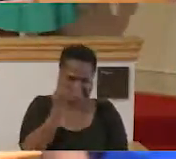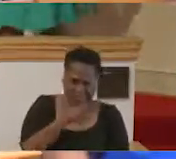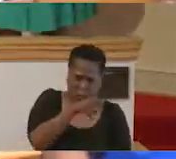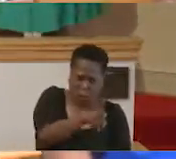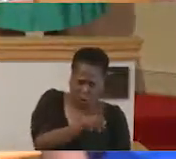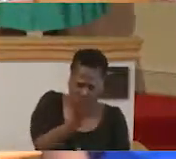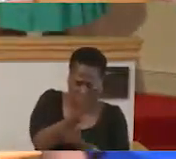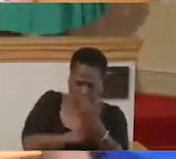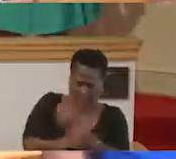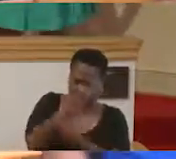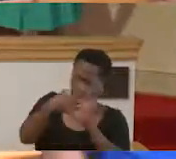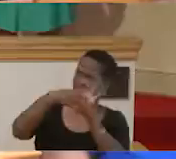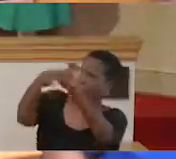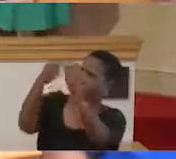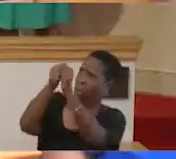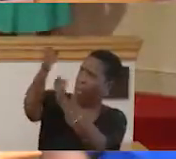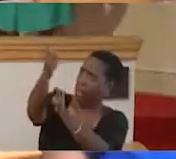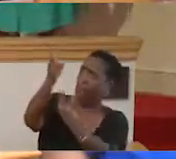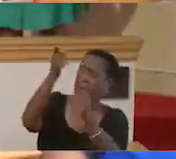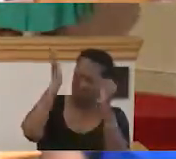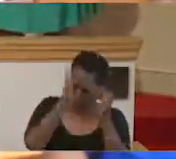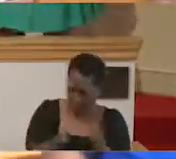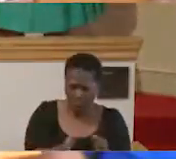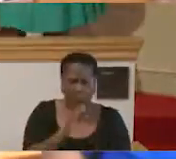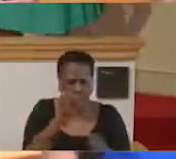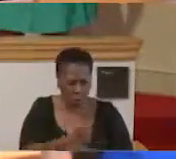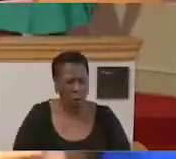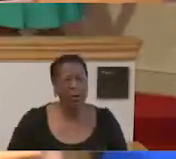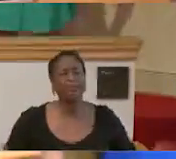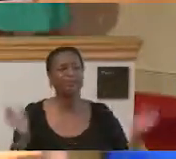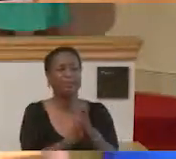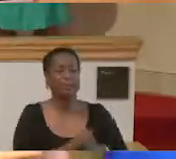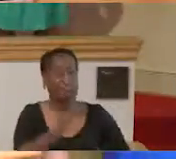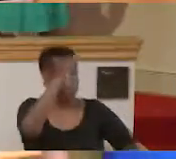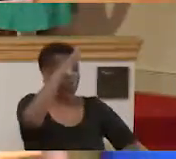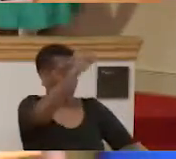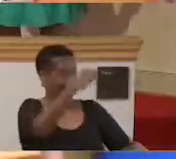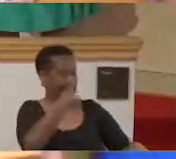come on, basis, let me hear you say, hold on,